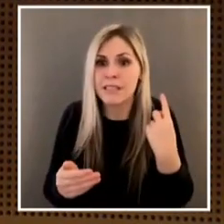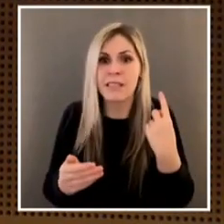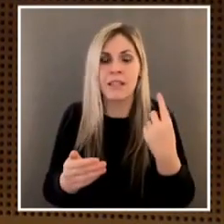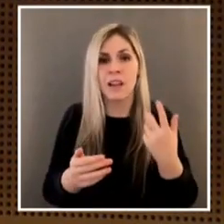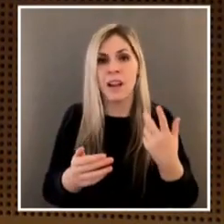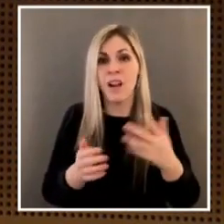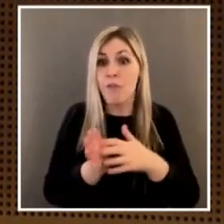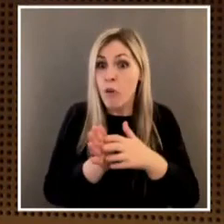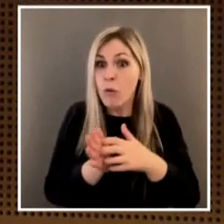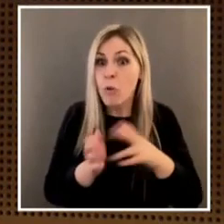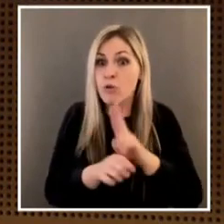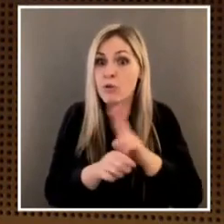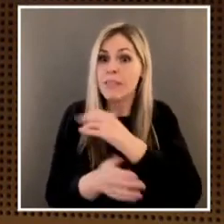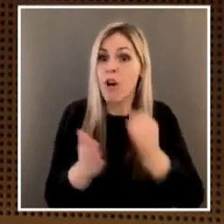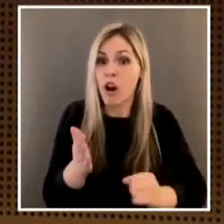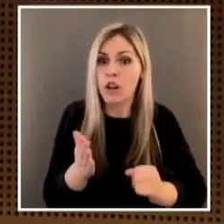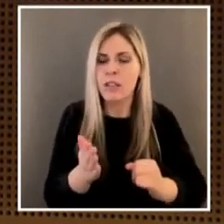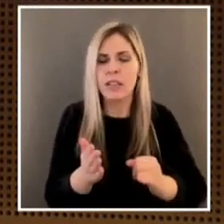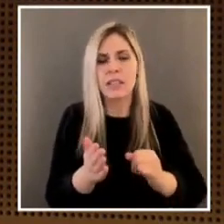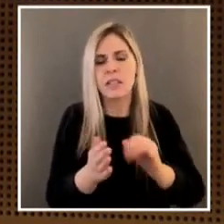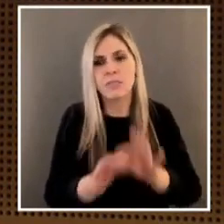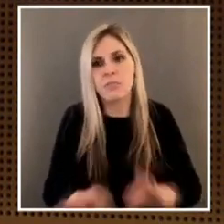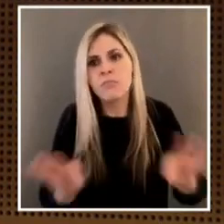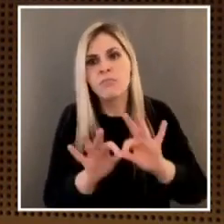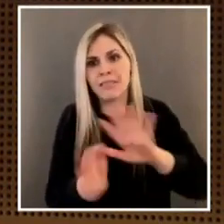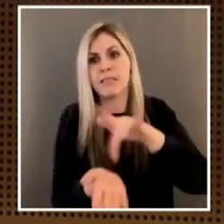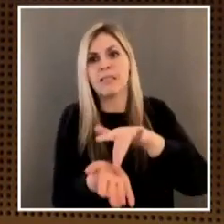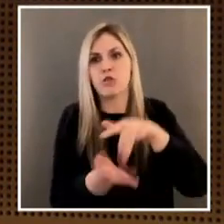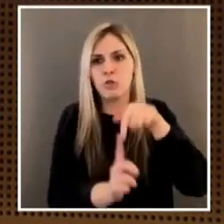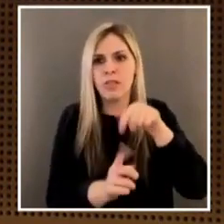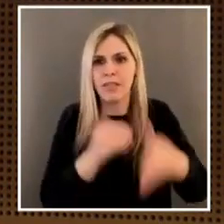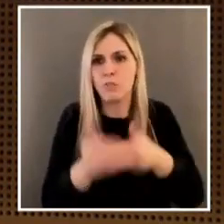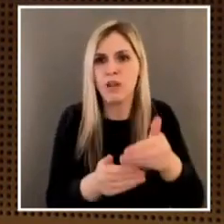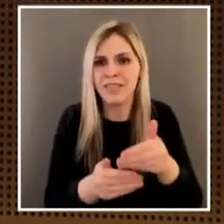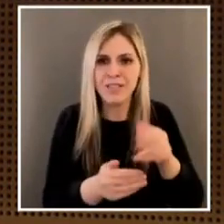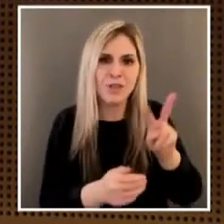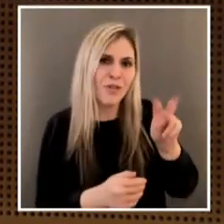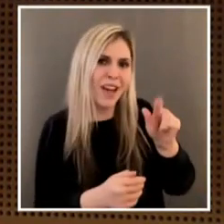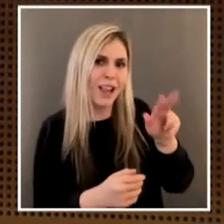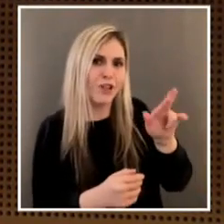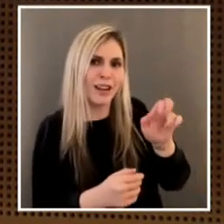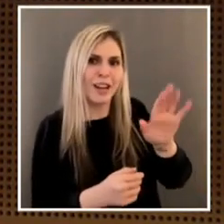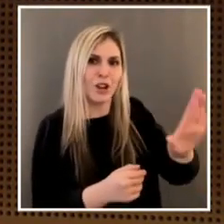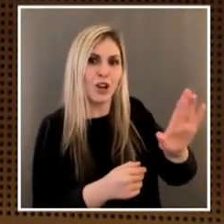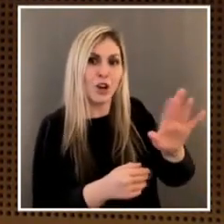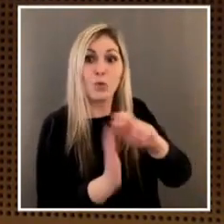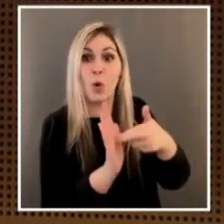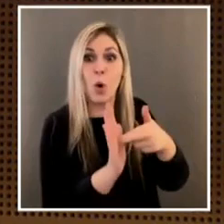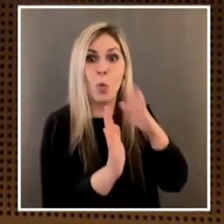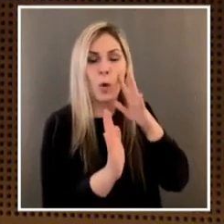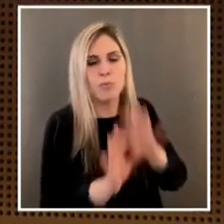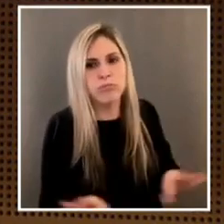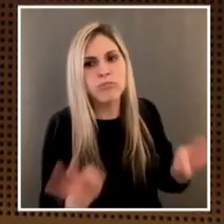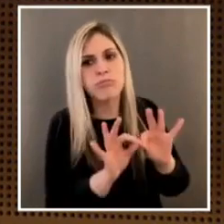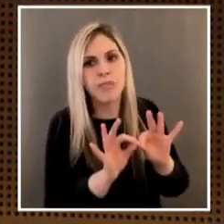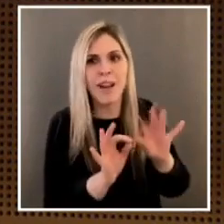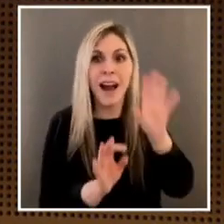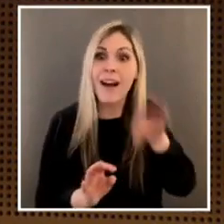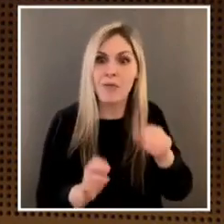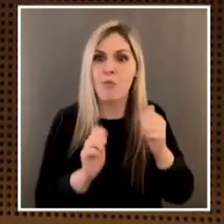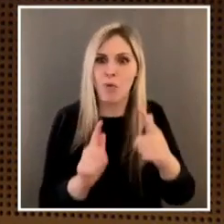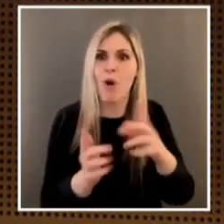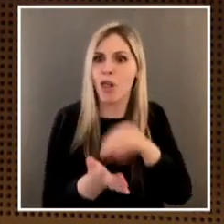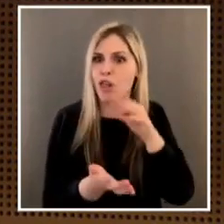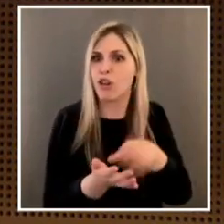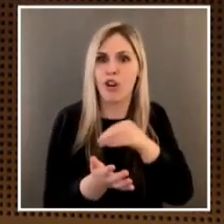that process. And Valerie's perspective on that will be invaluable. I know we will all learn so much.